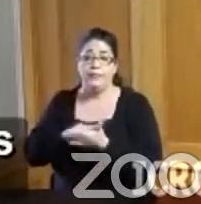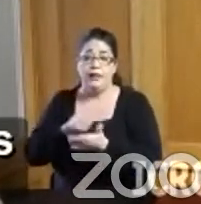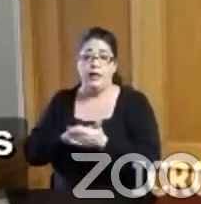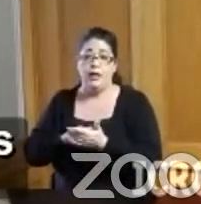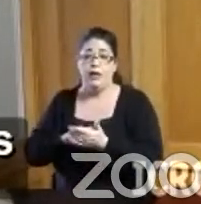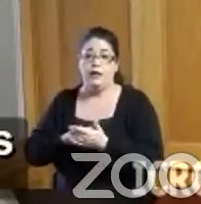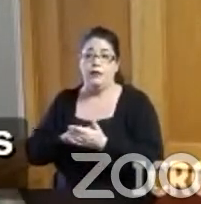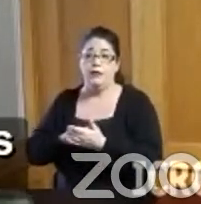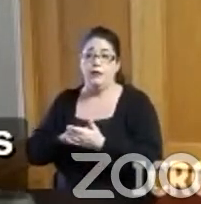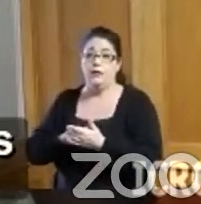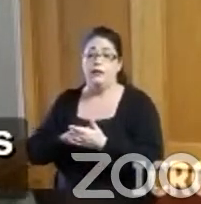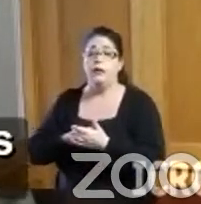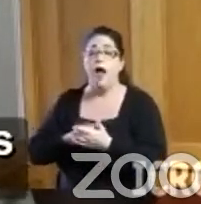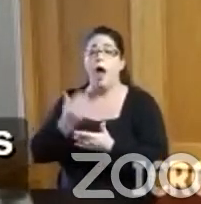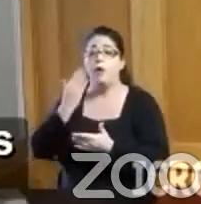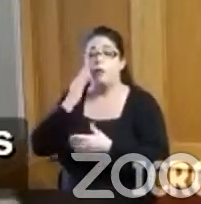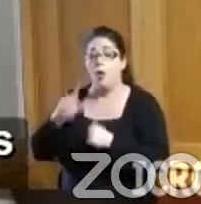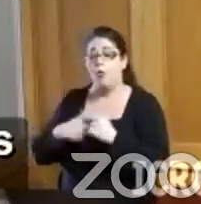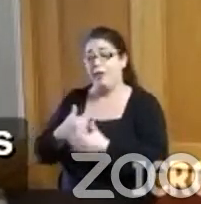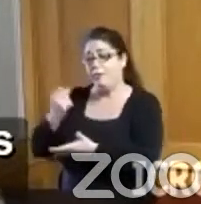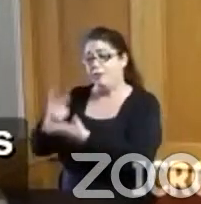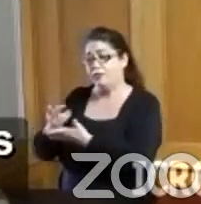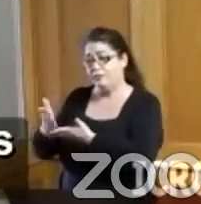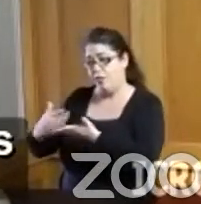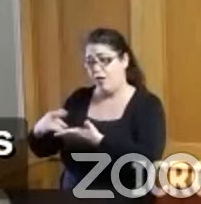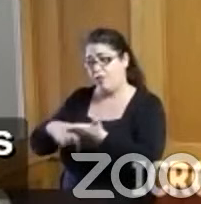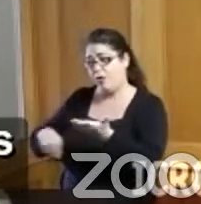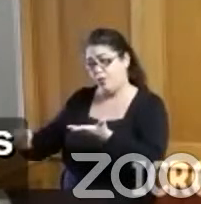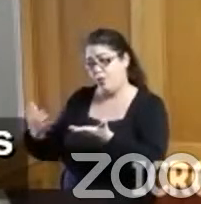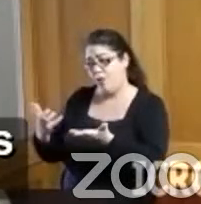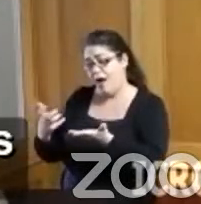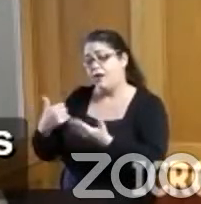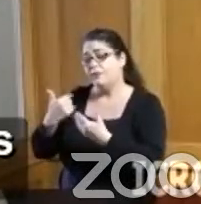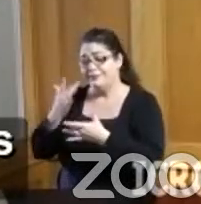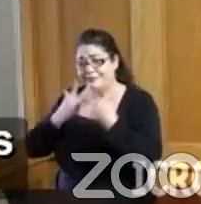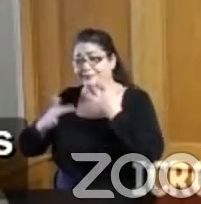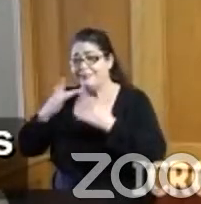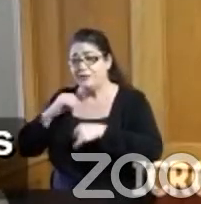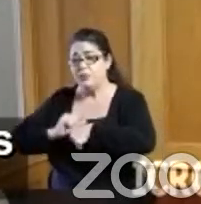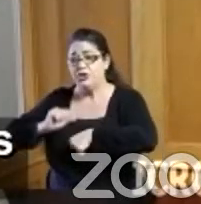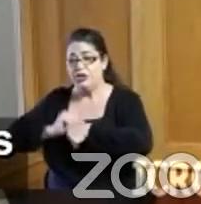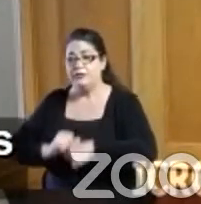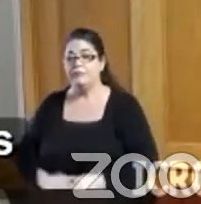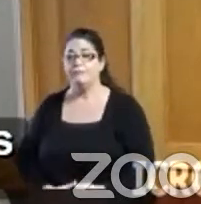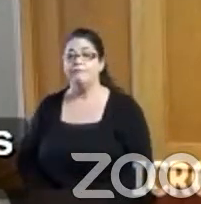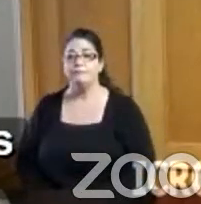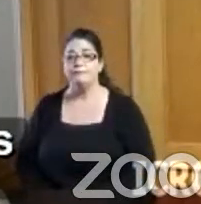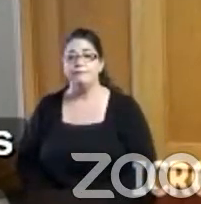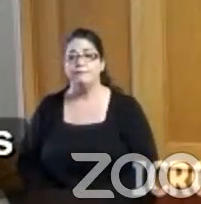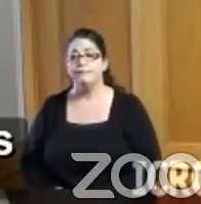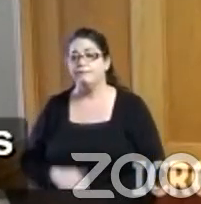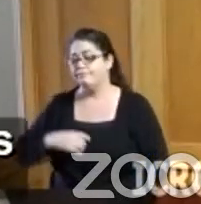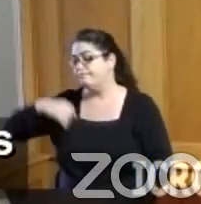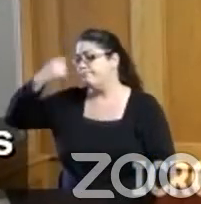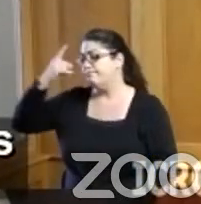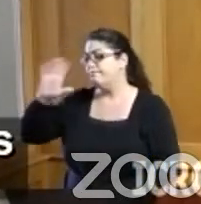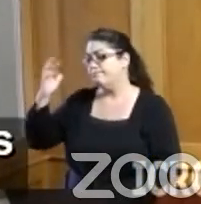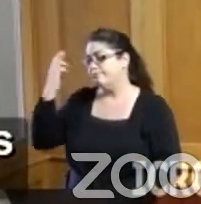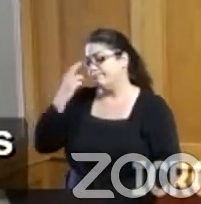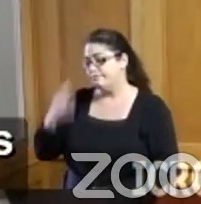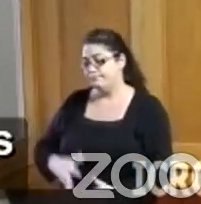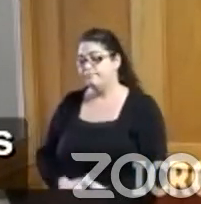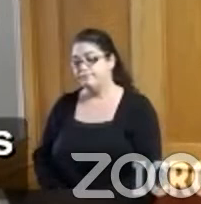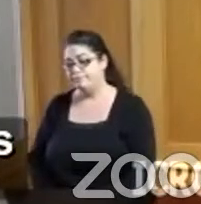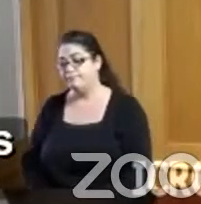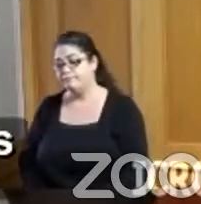all that you wanted from us, but you're trying to make it work. But I understand what this is for. So I